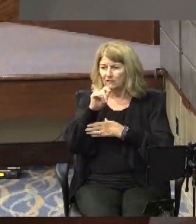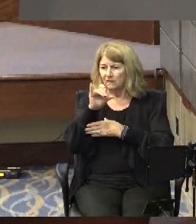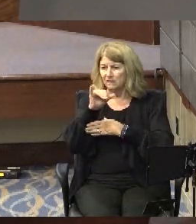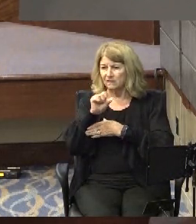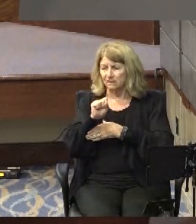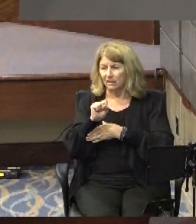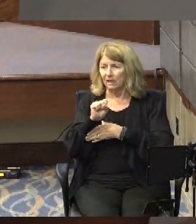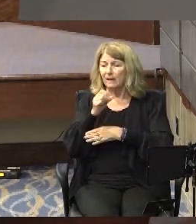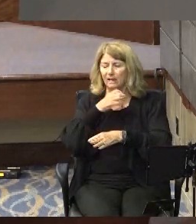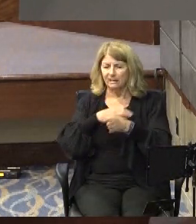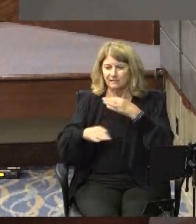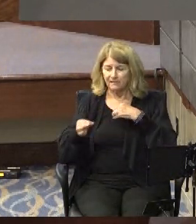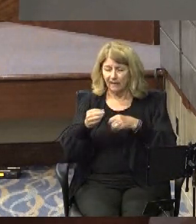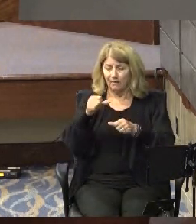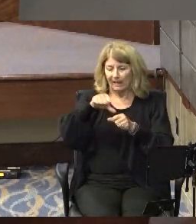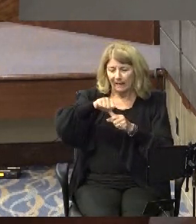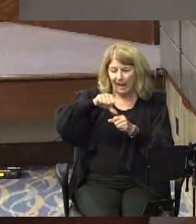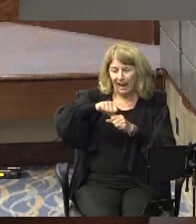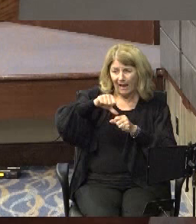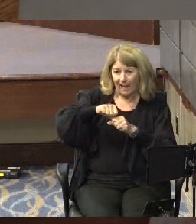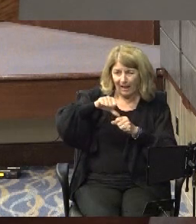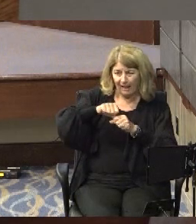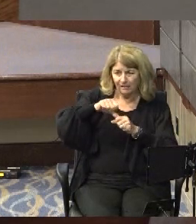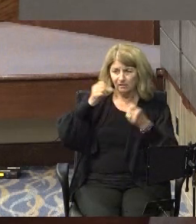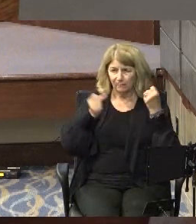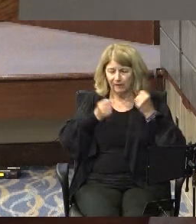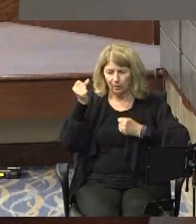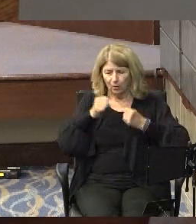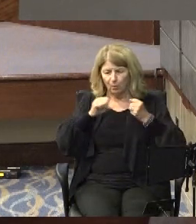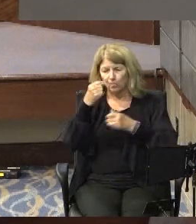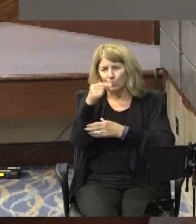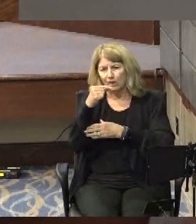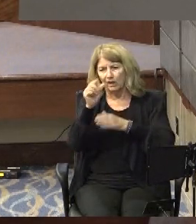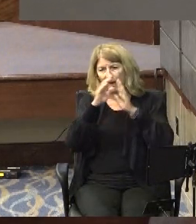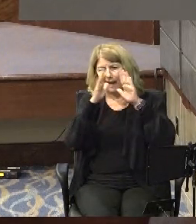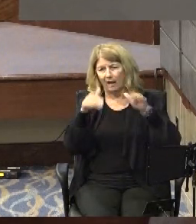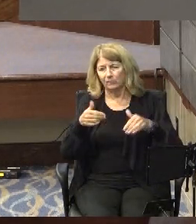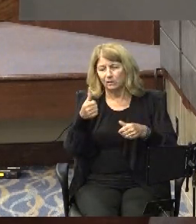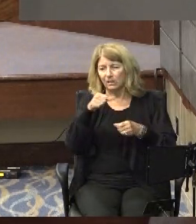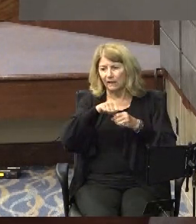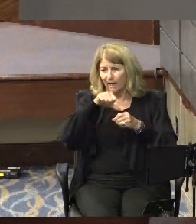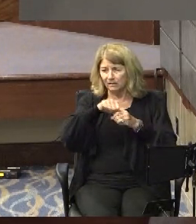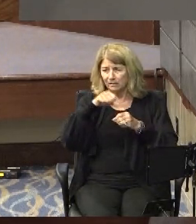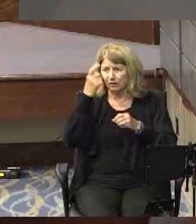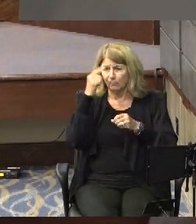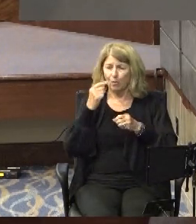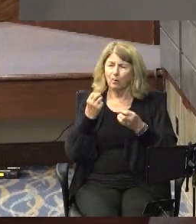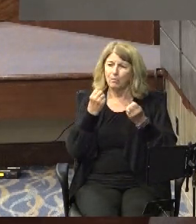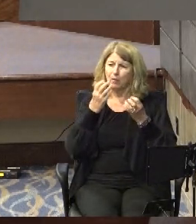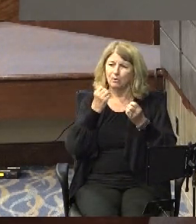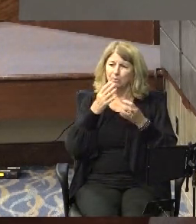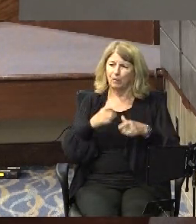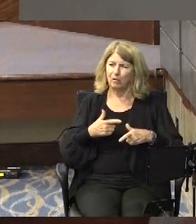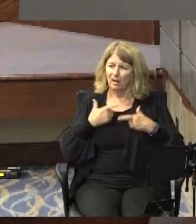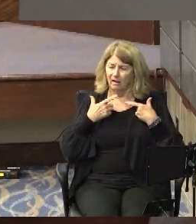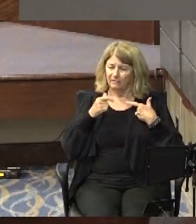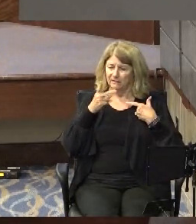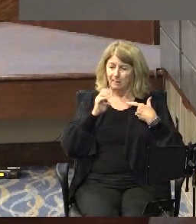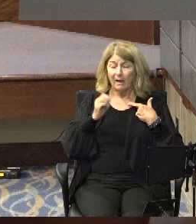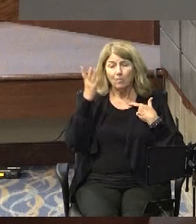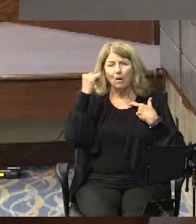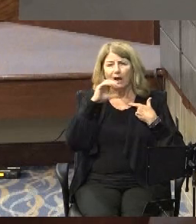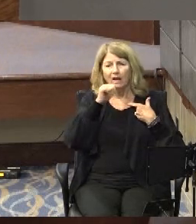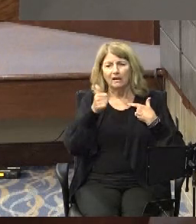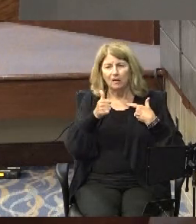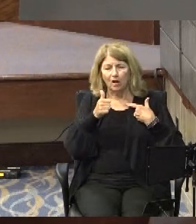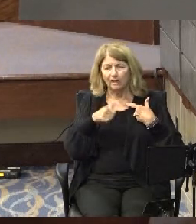traditional gasoline-powered vehicles that will spew greenhouse gases for the multiple-year lifespans of those vehicles, why not buy